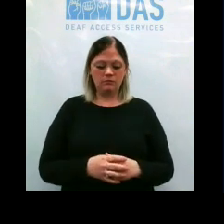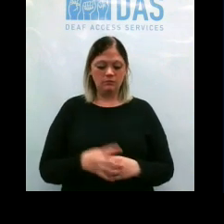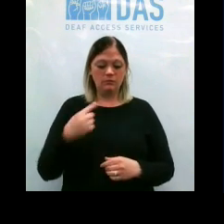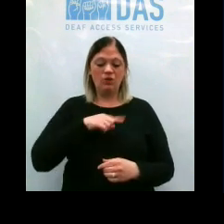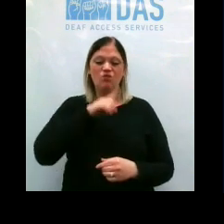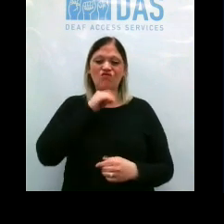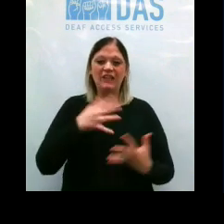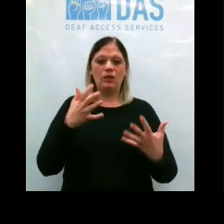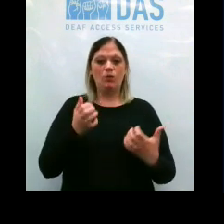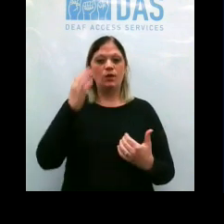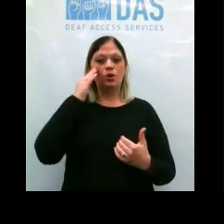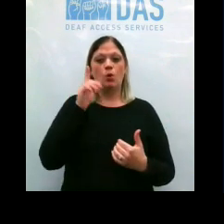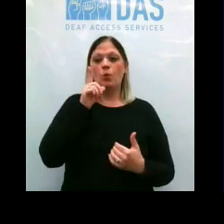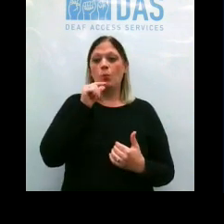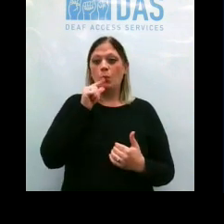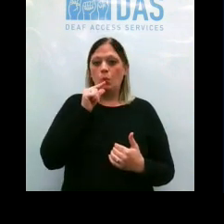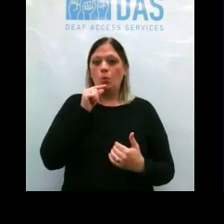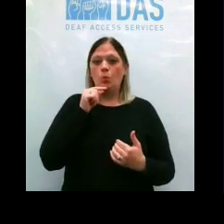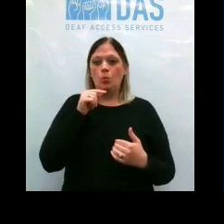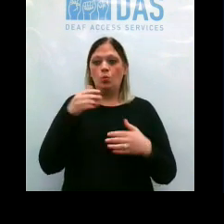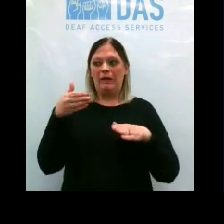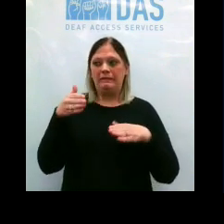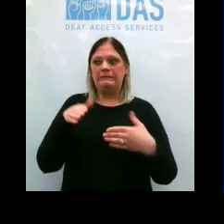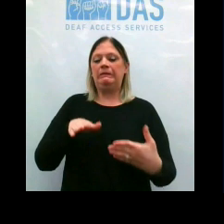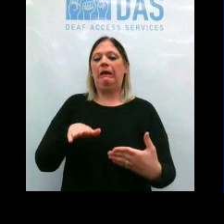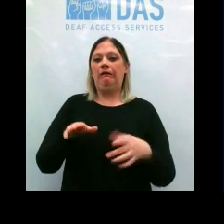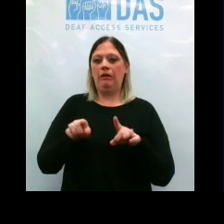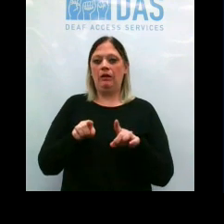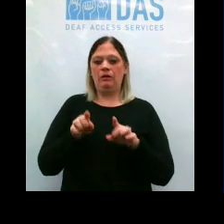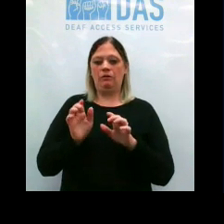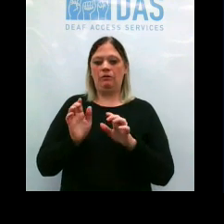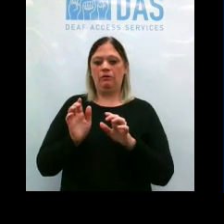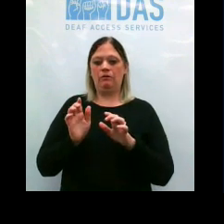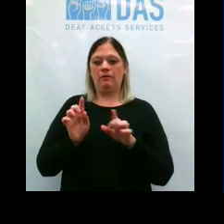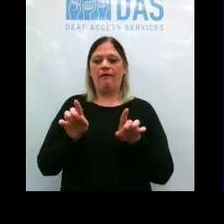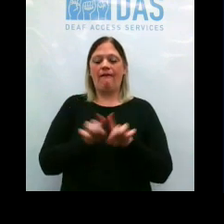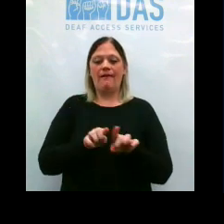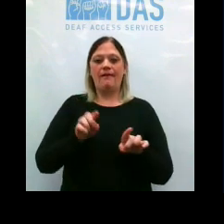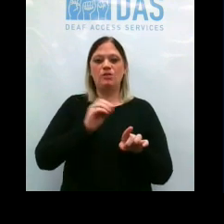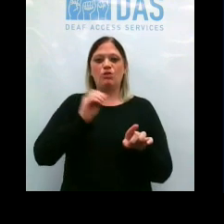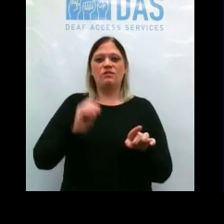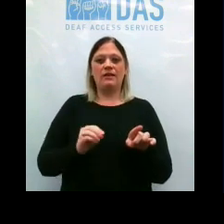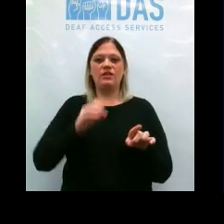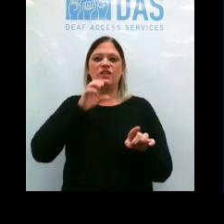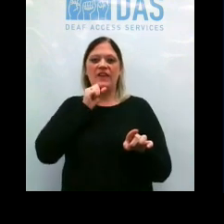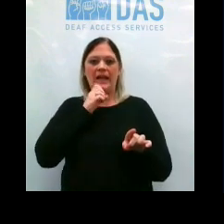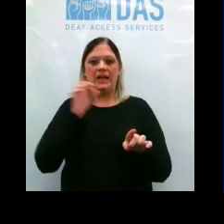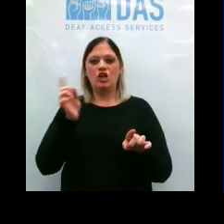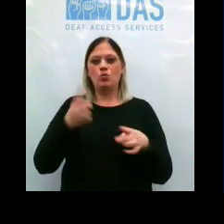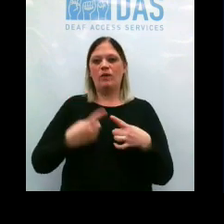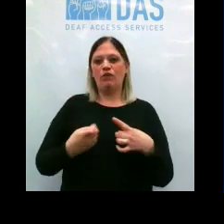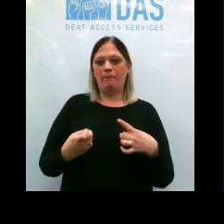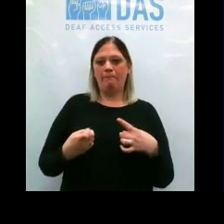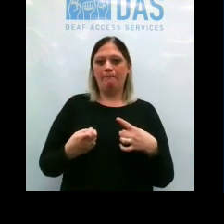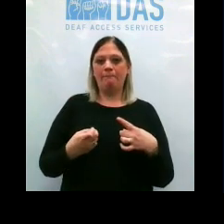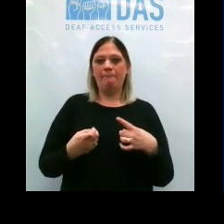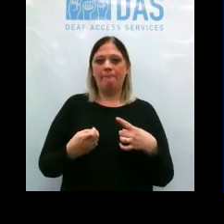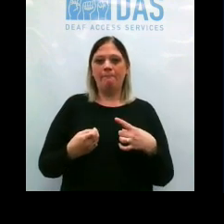want to know who is dying as a percentage of the by age to give us an idea where it's coming from. And as you can